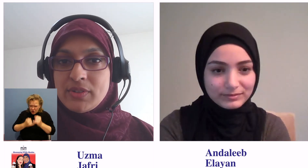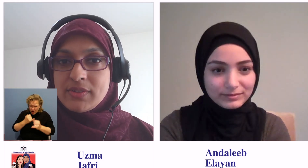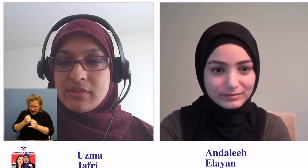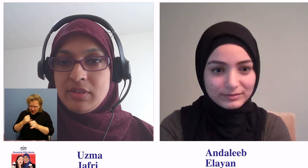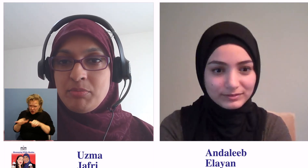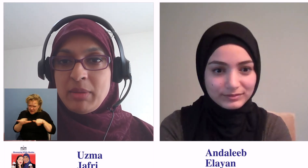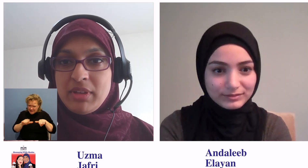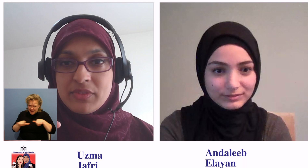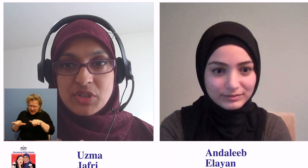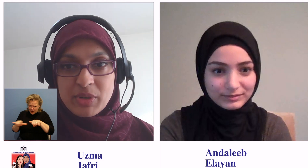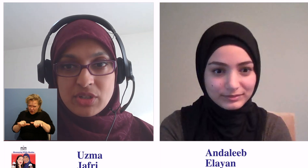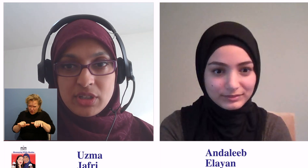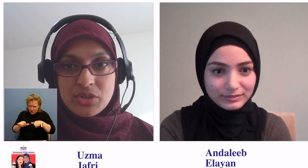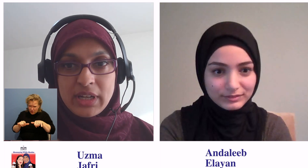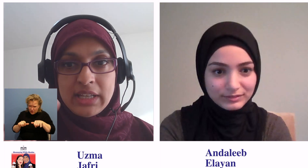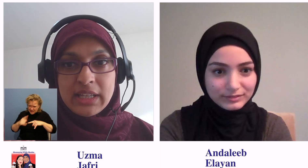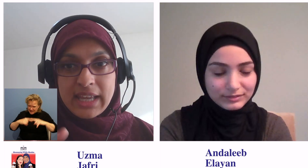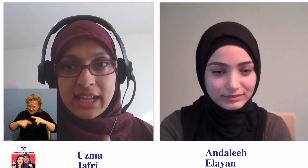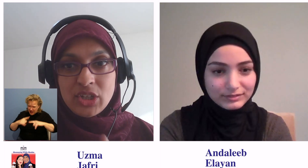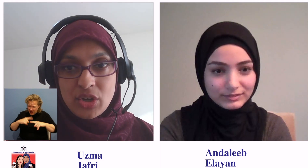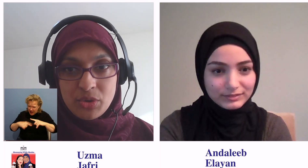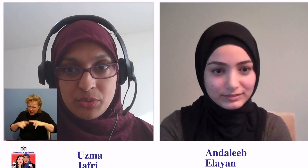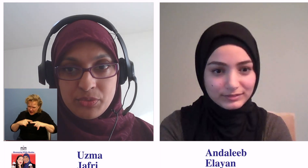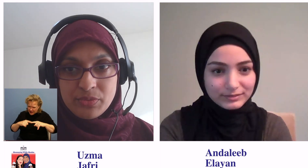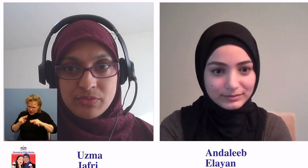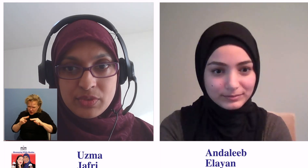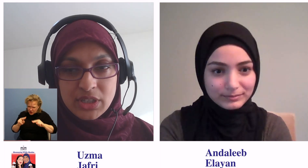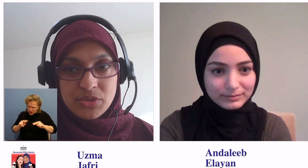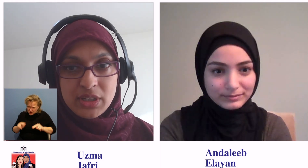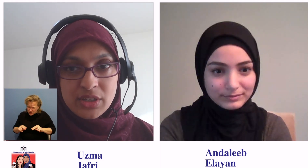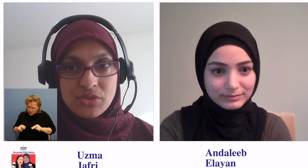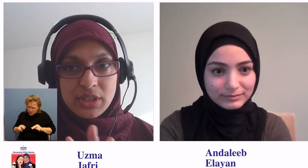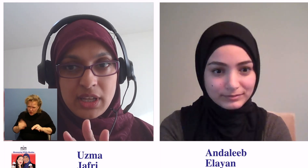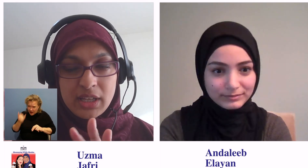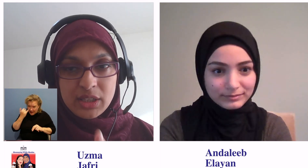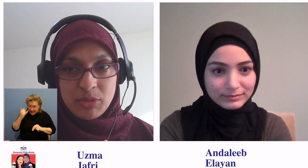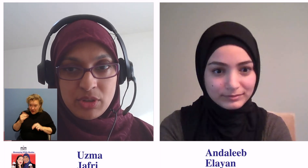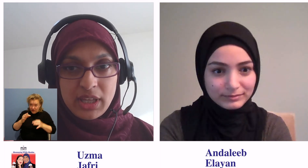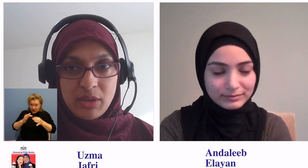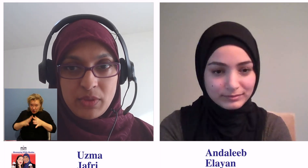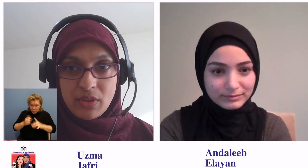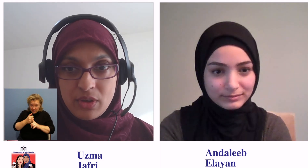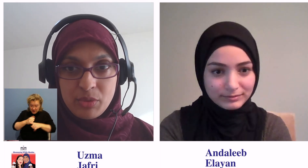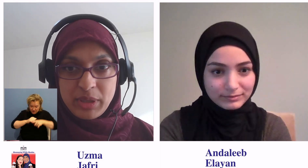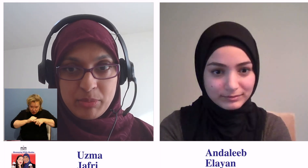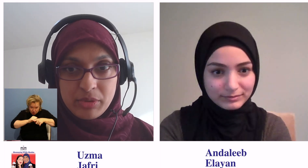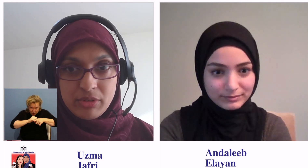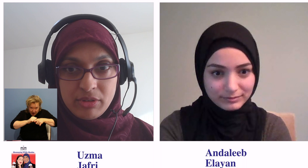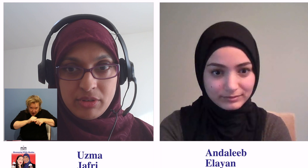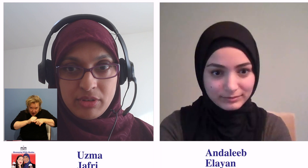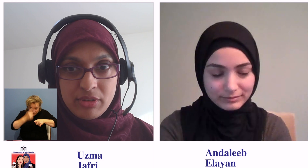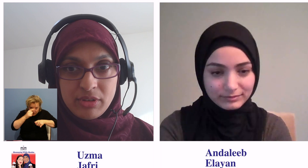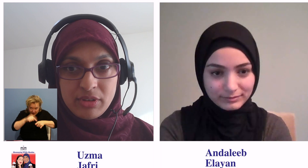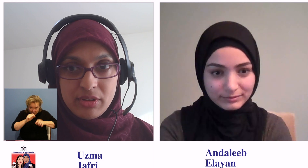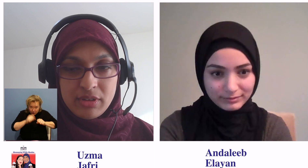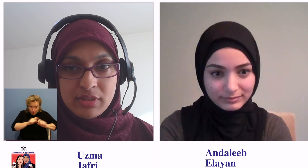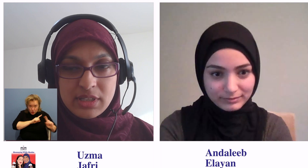interpreters maybe if they're specially trained can go country to country and communicate with all people.